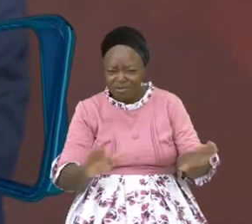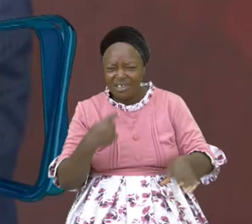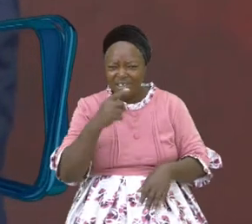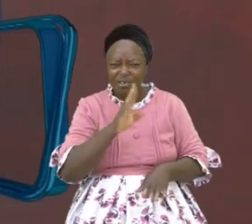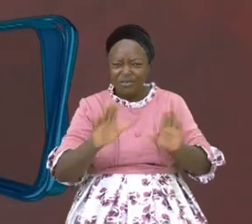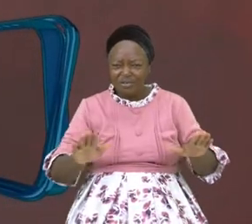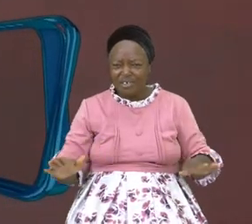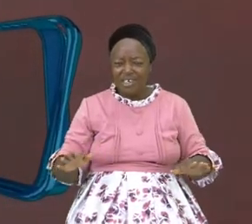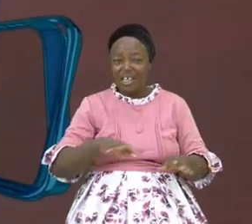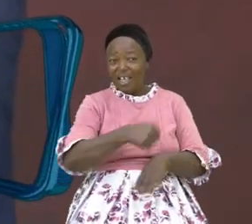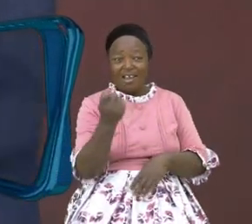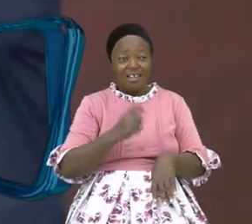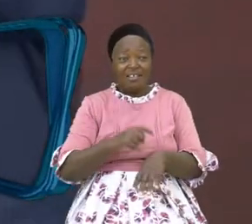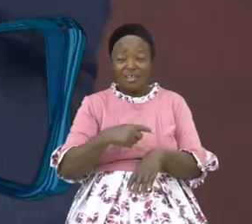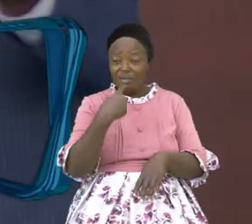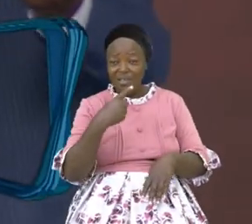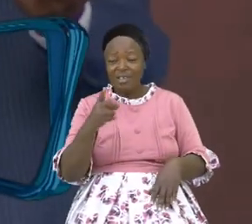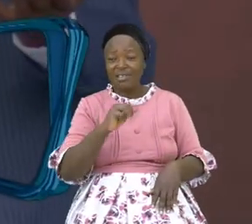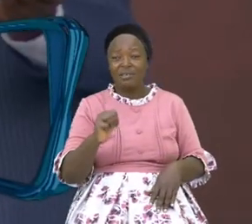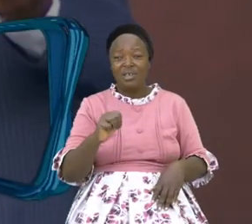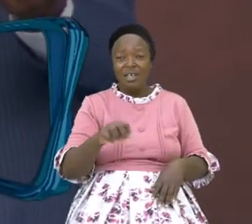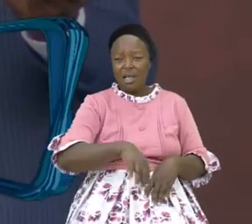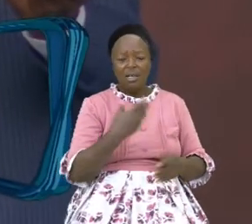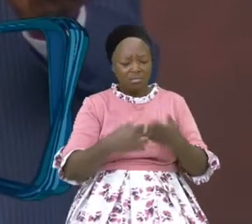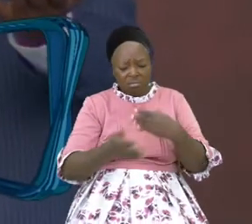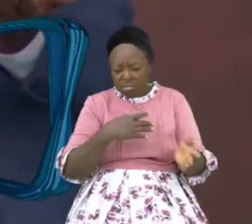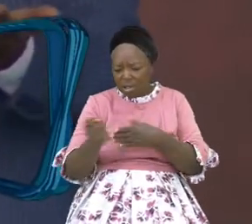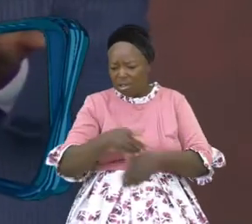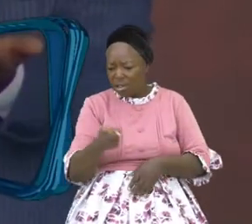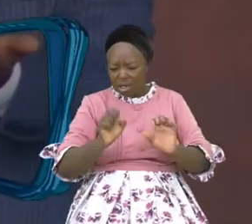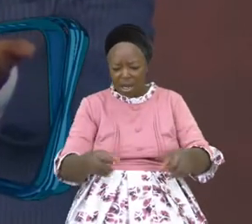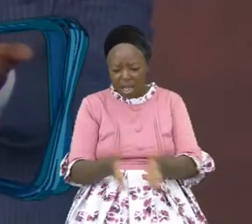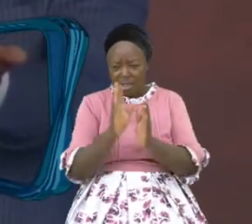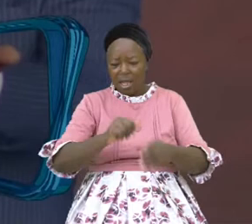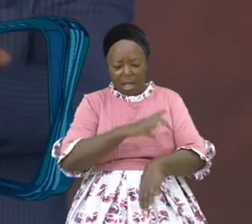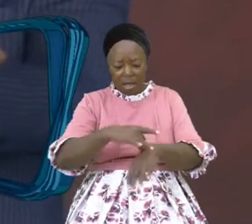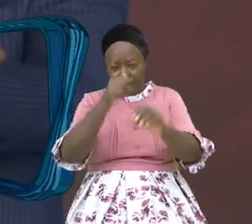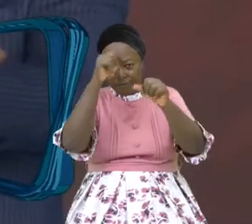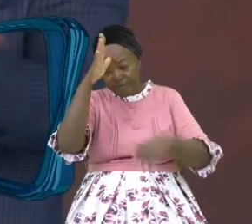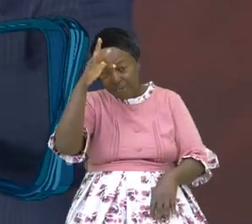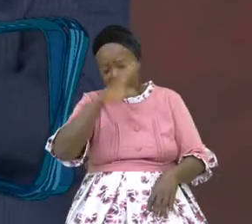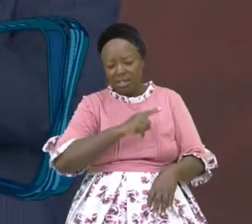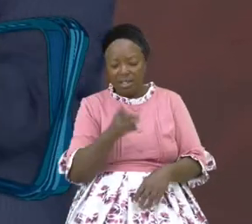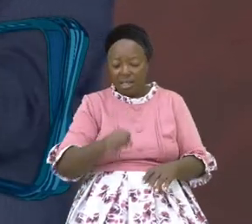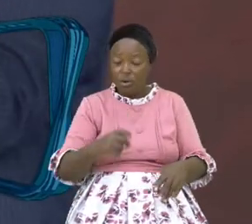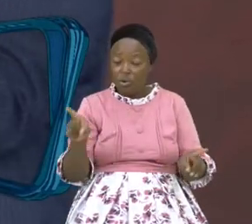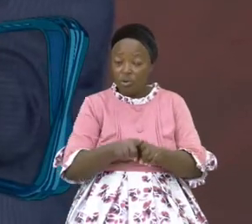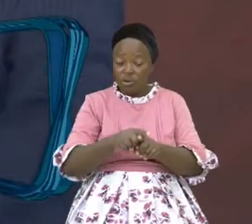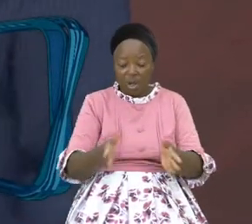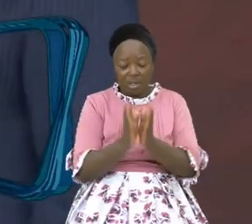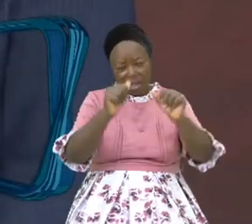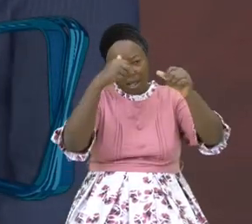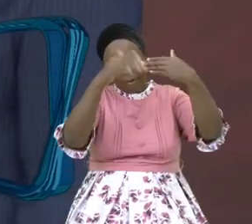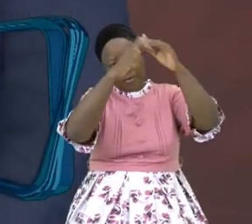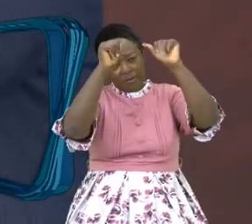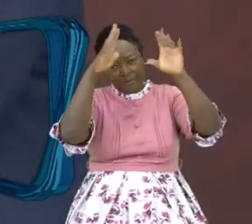Tell your children. Anytime, whatever they can ask their earthly father, they can ask the heavenly Father. And we're never